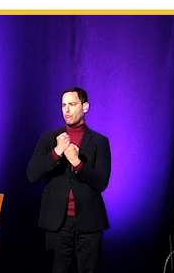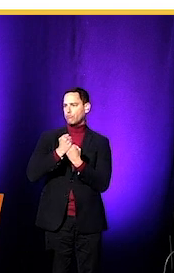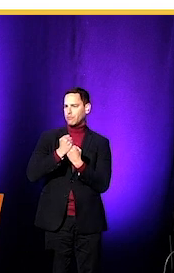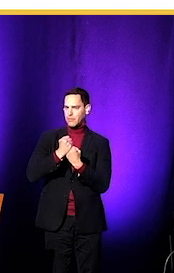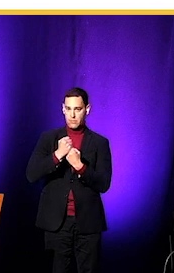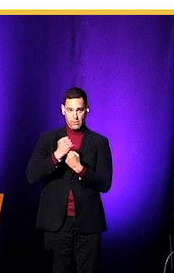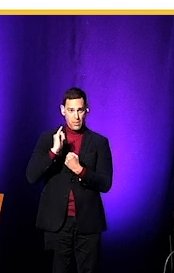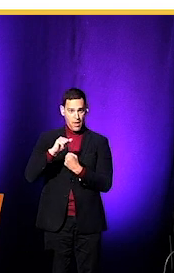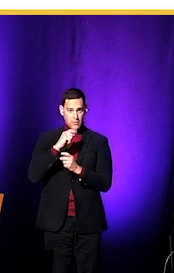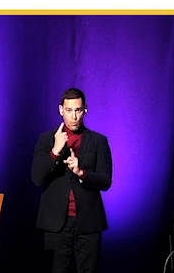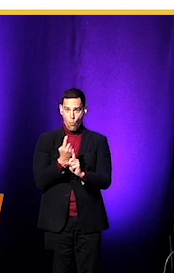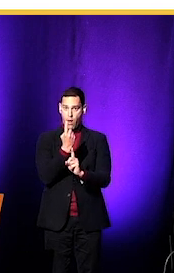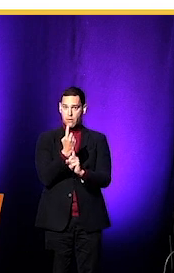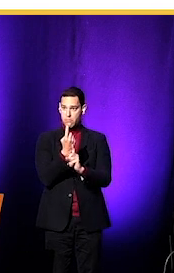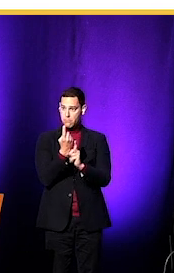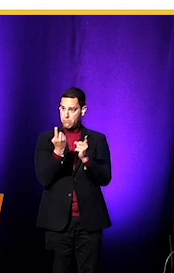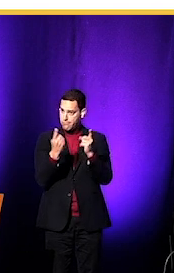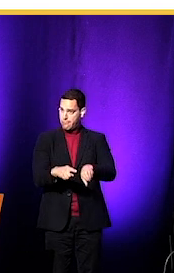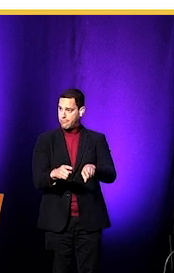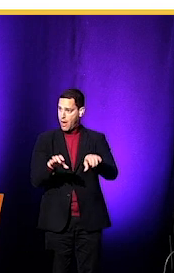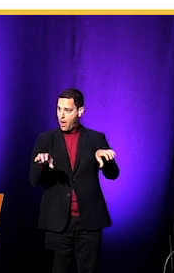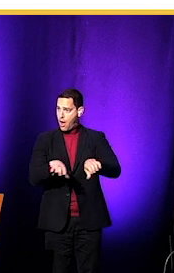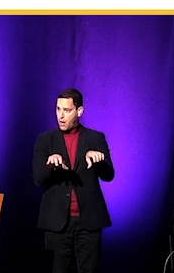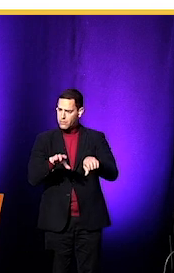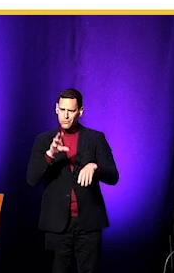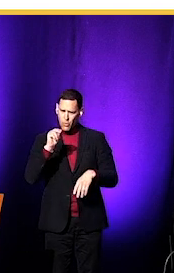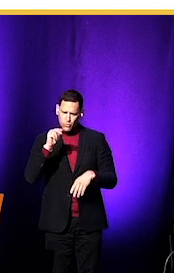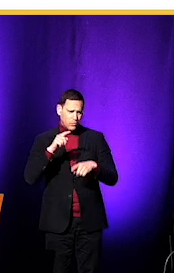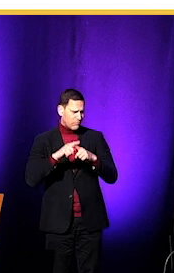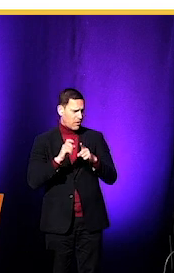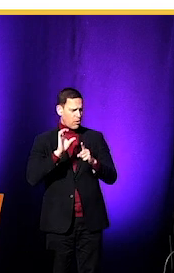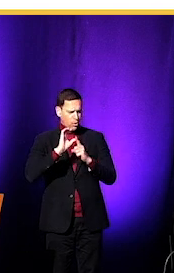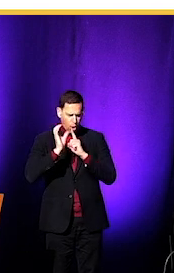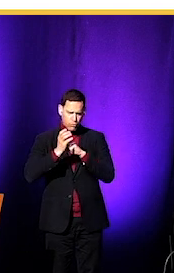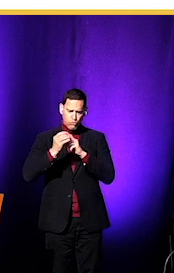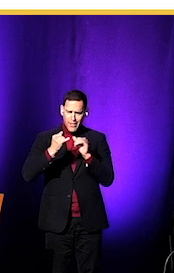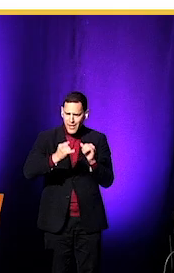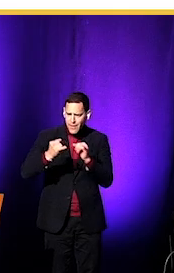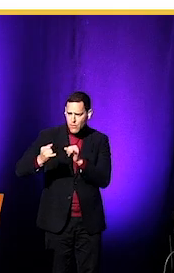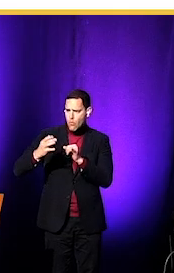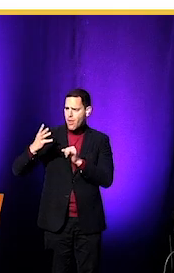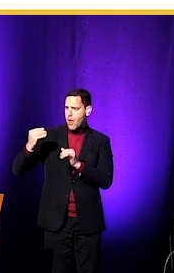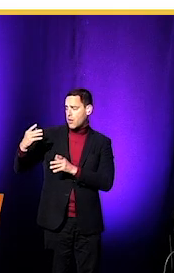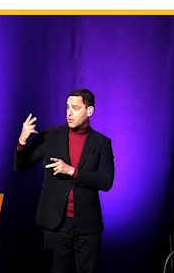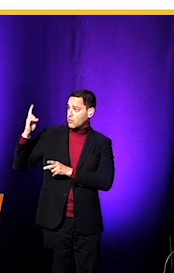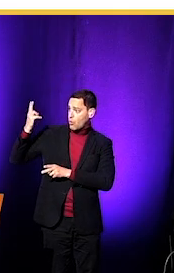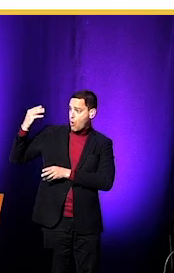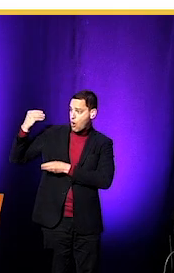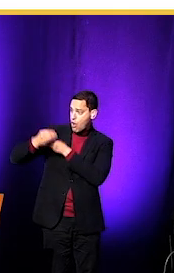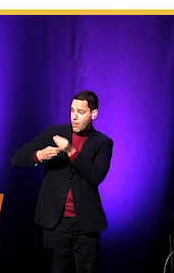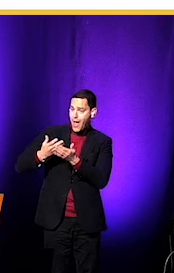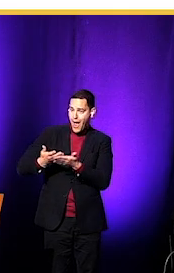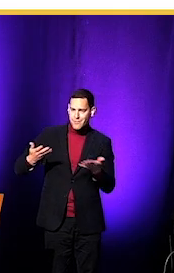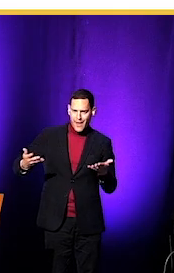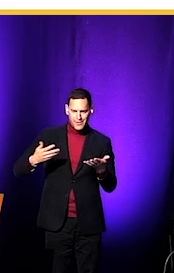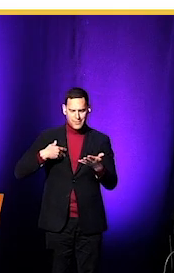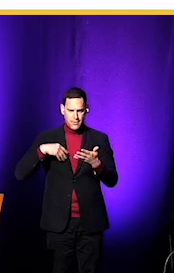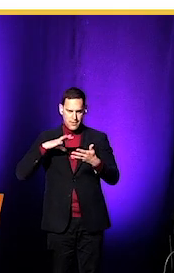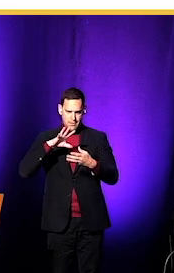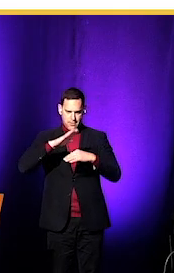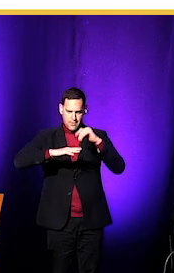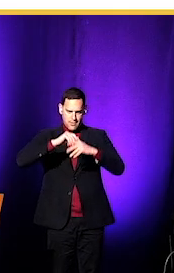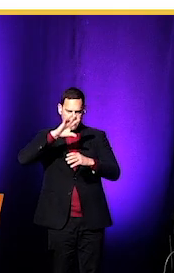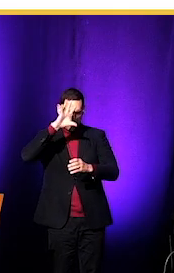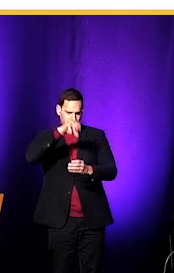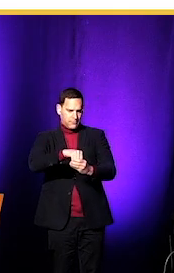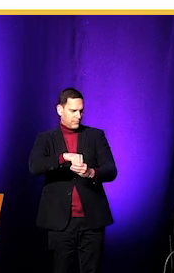act. Instead, as we see here, individual, cultural, and historical aspects constituting the singular process of